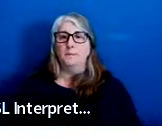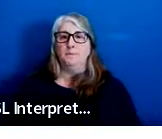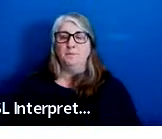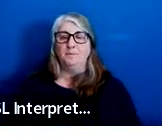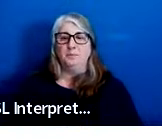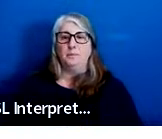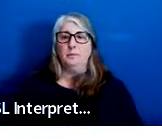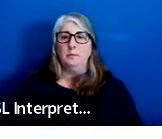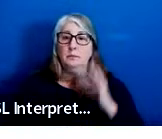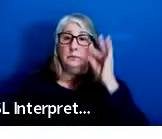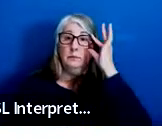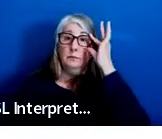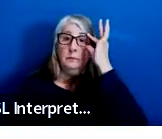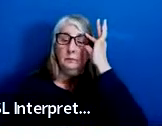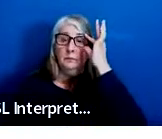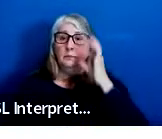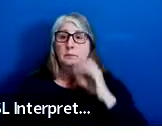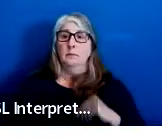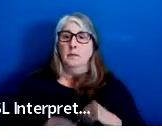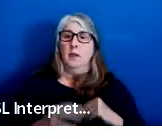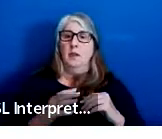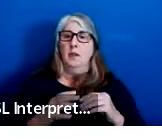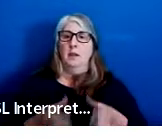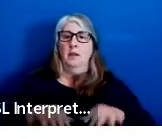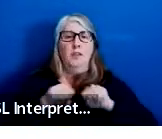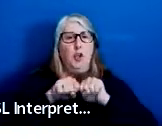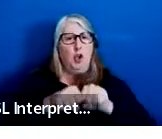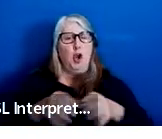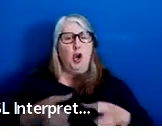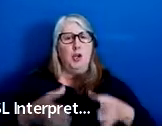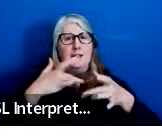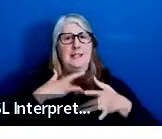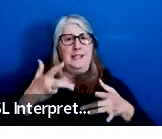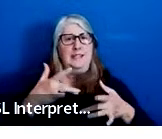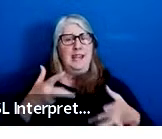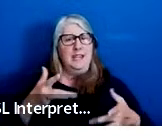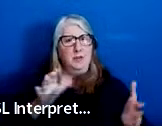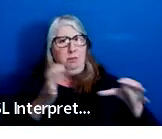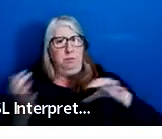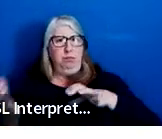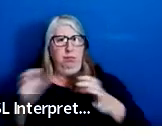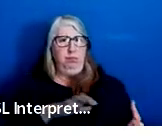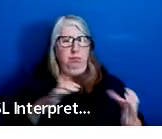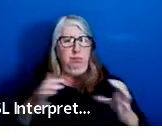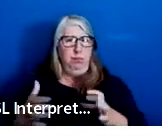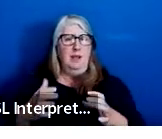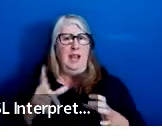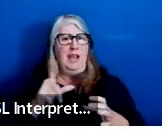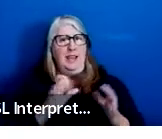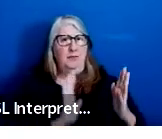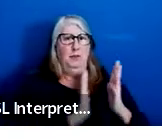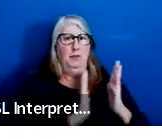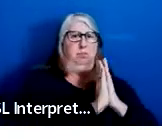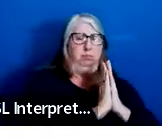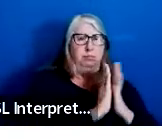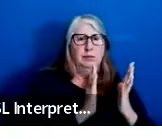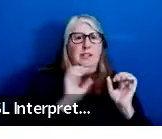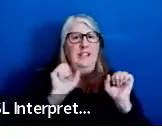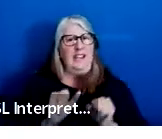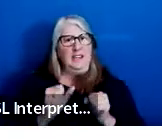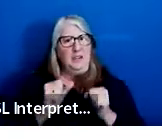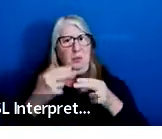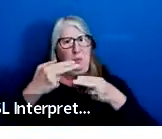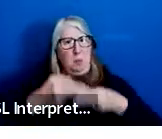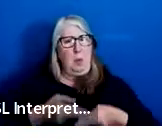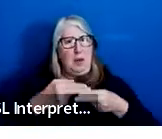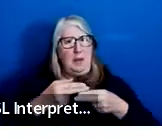I find the carts to be very tippy. I have to prop my bin. Is there a way to weigh them down? Can you redesign future cans so